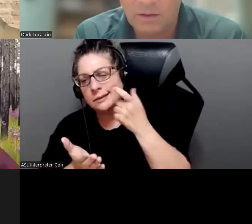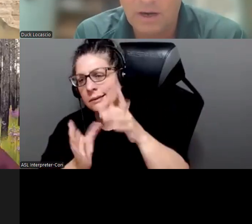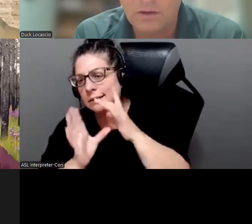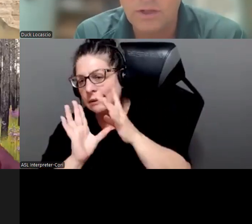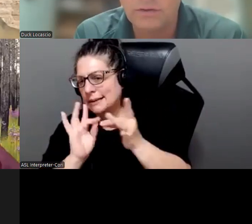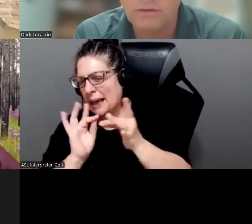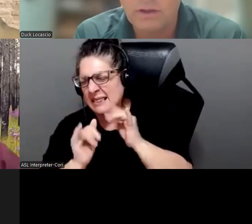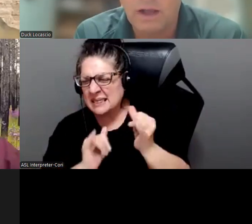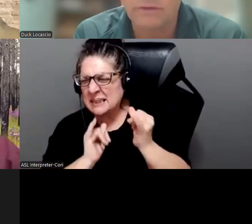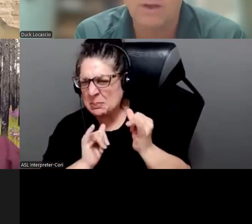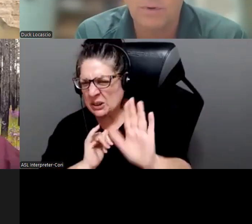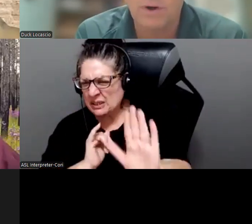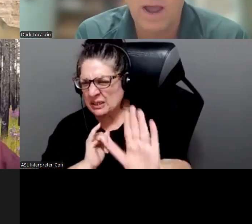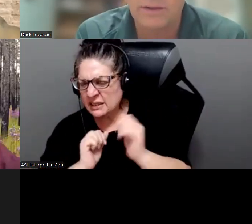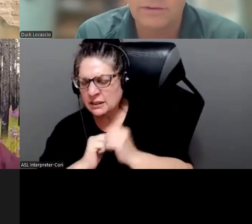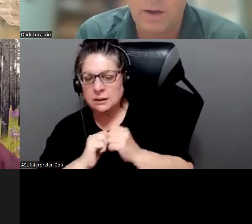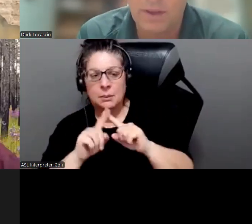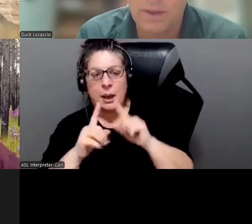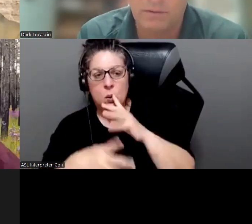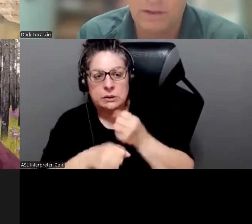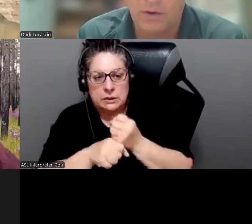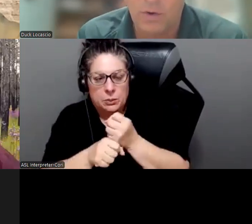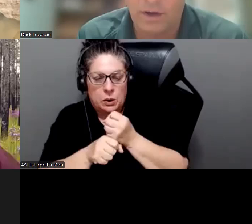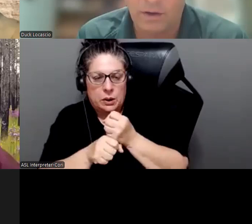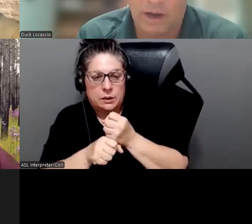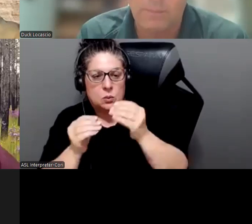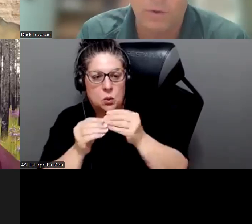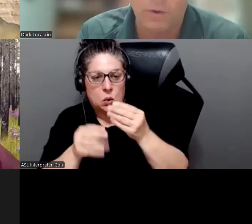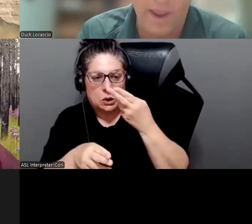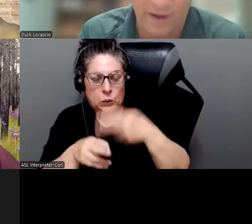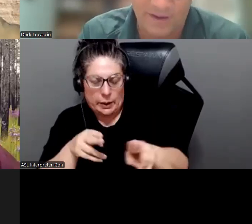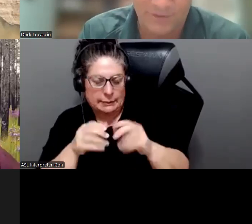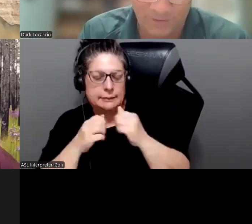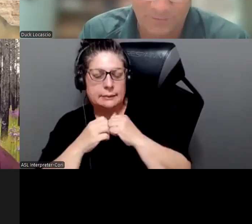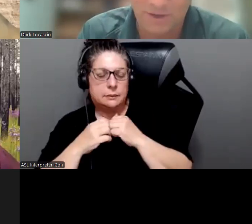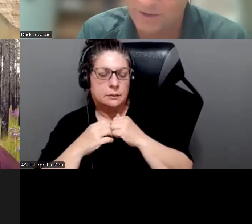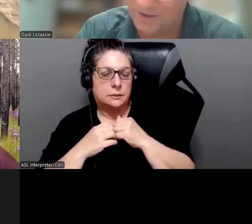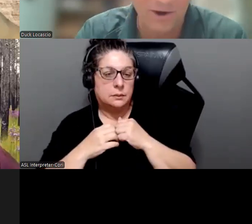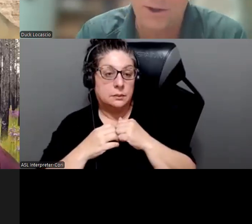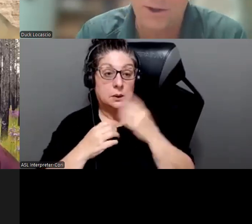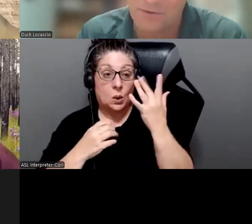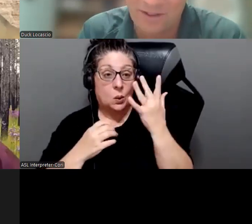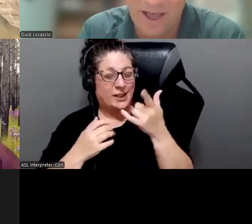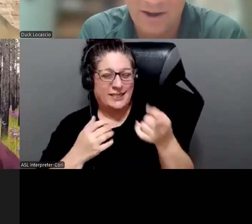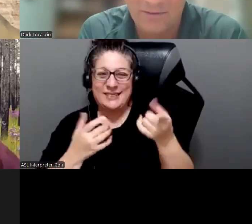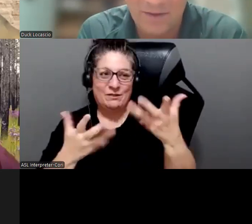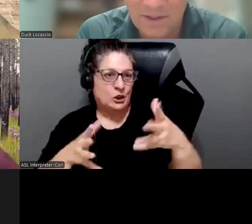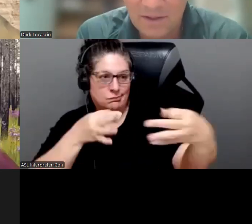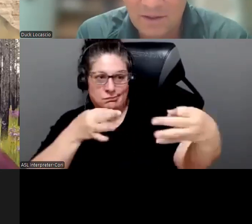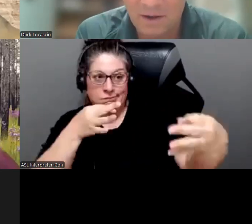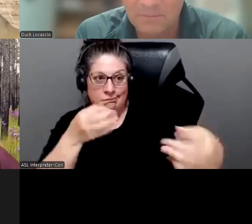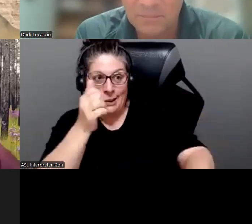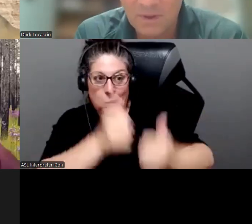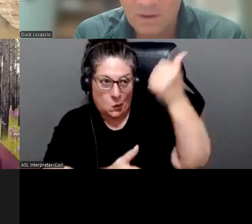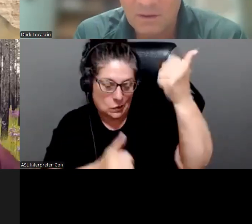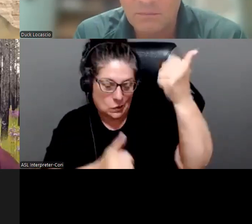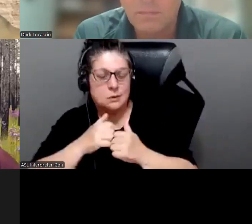said, but I'll summarize, and I'll be quick because he already covered a lot of it.